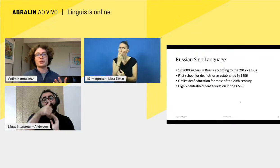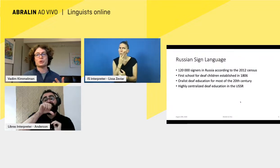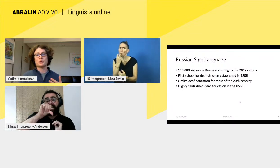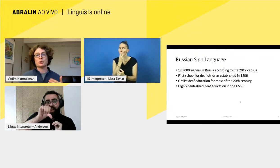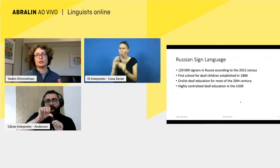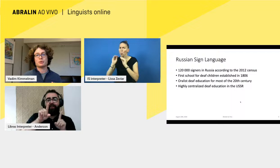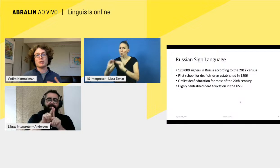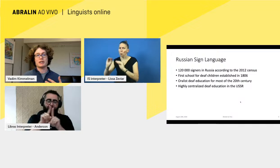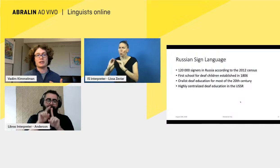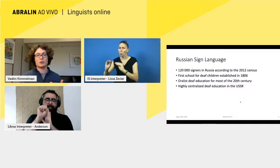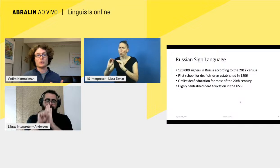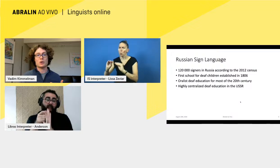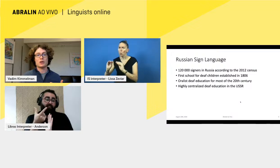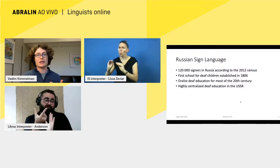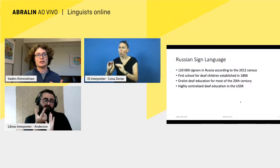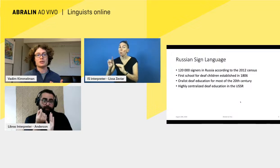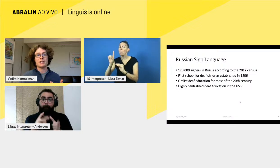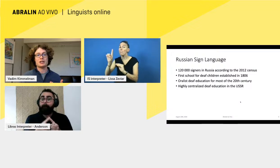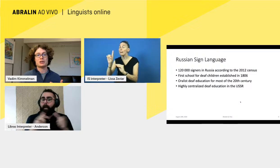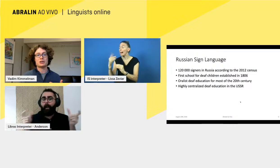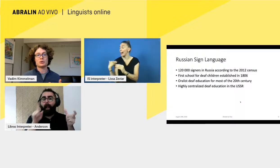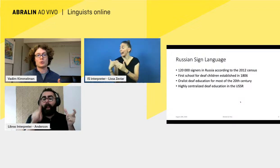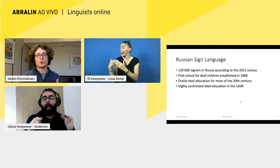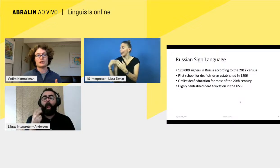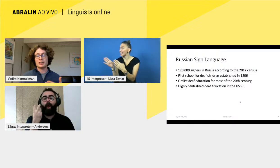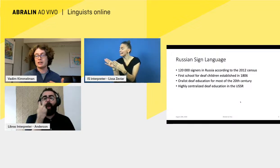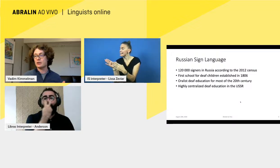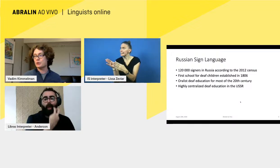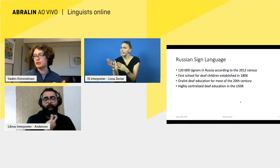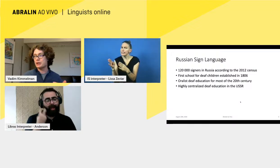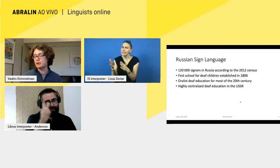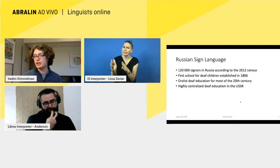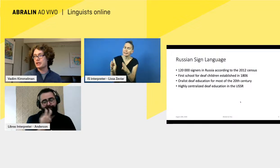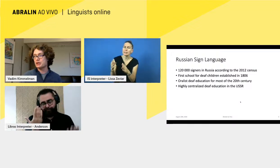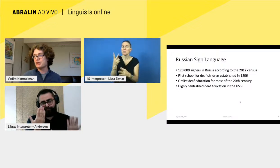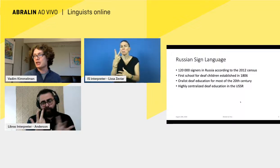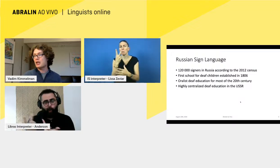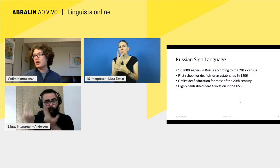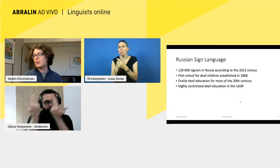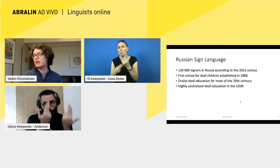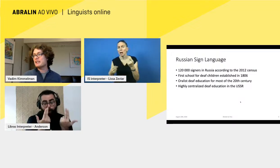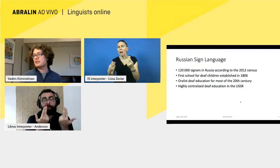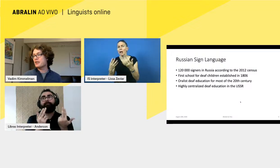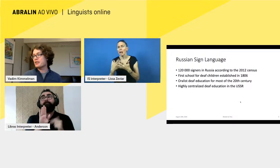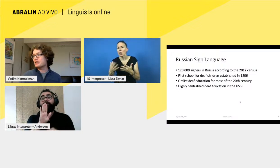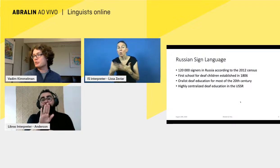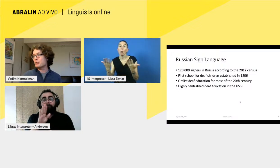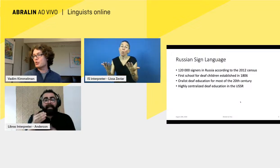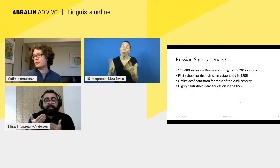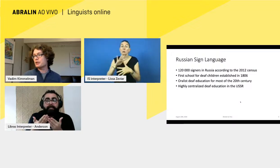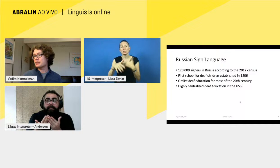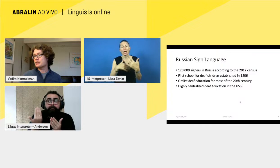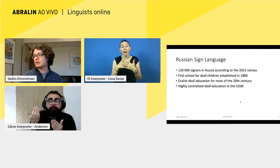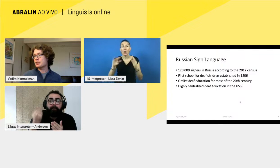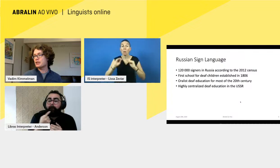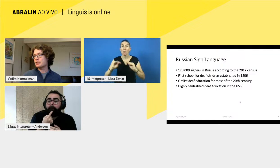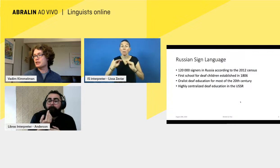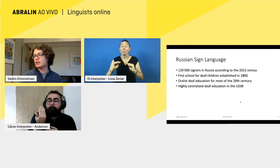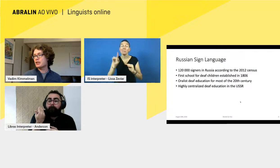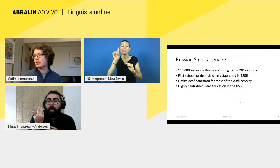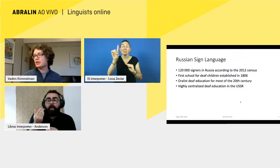some movement towards bilingual education or sign language education. But this